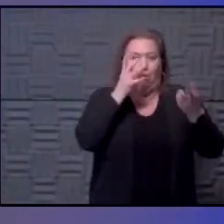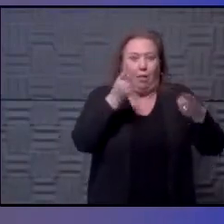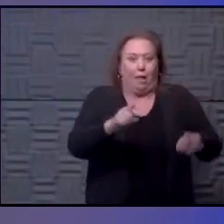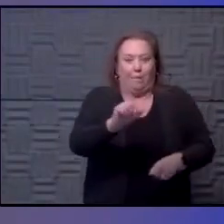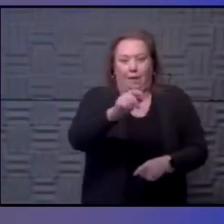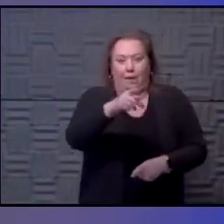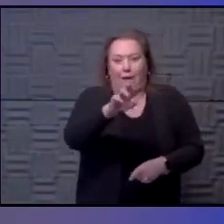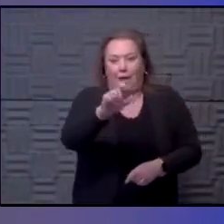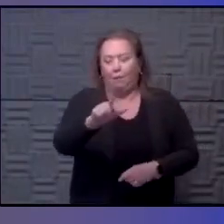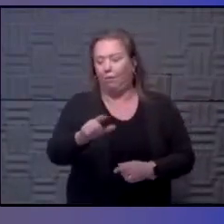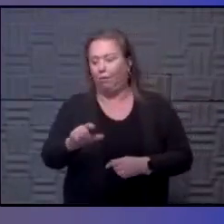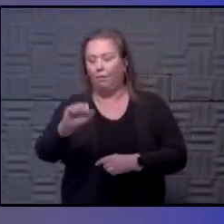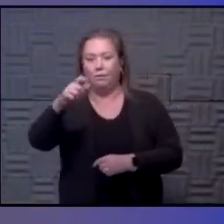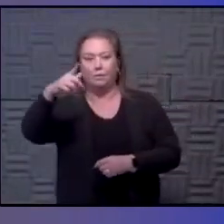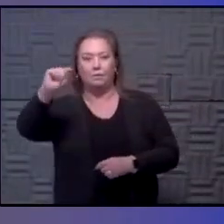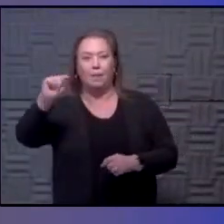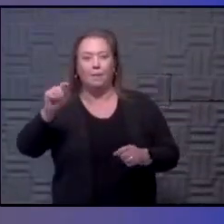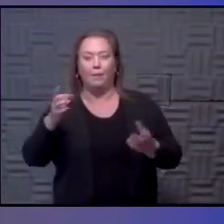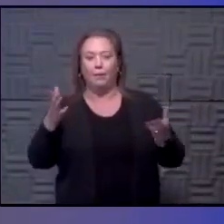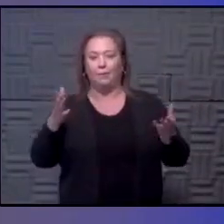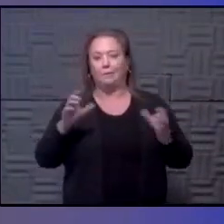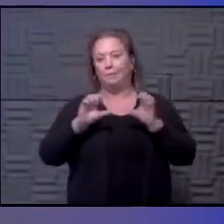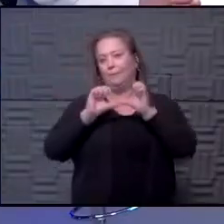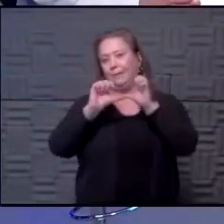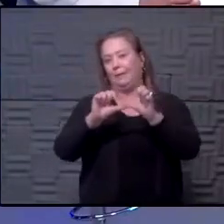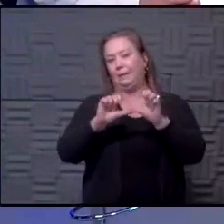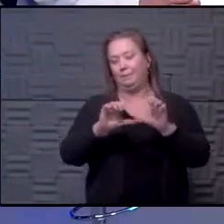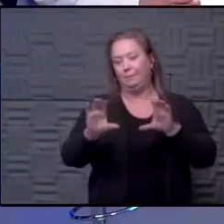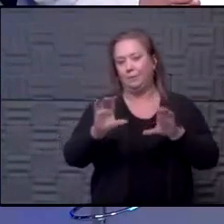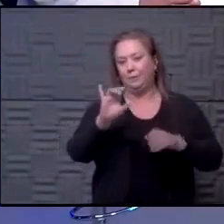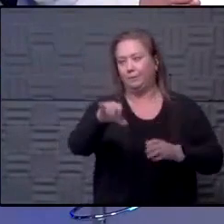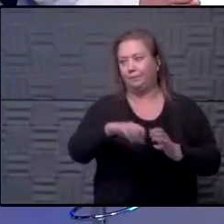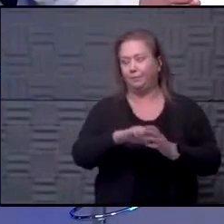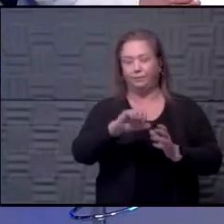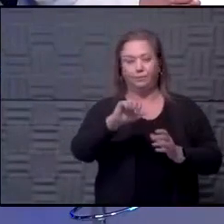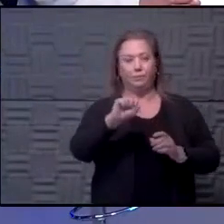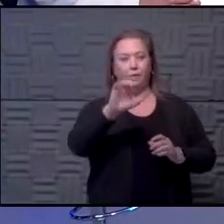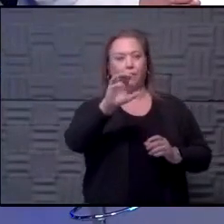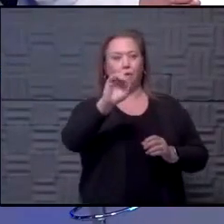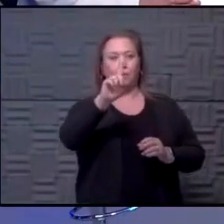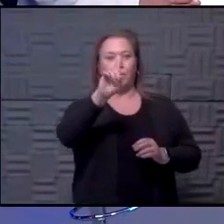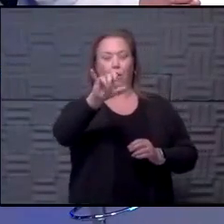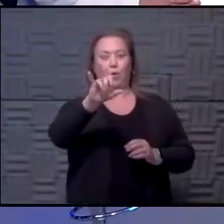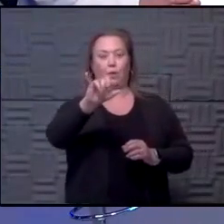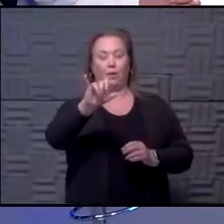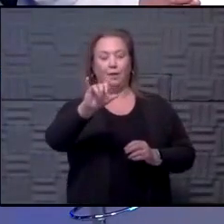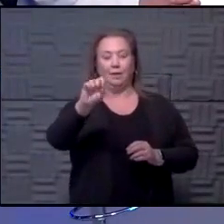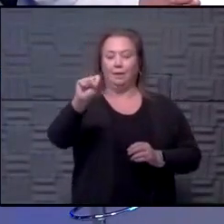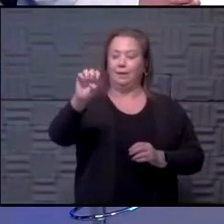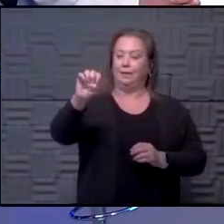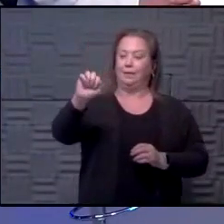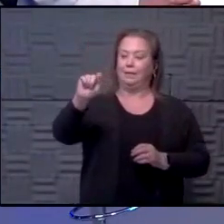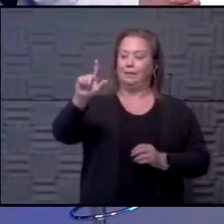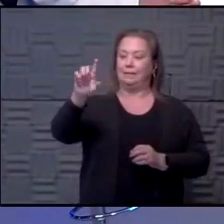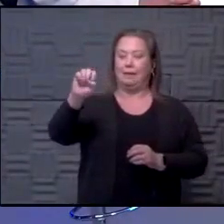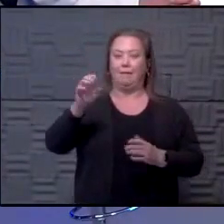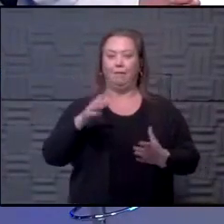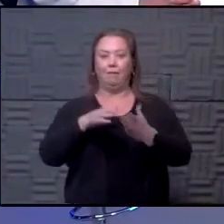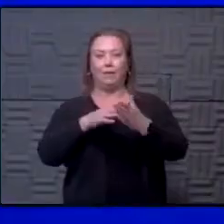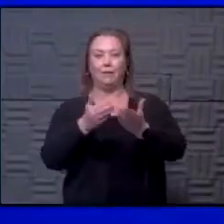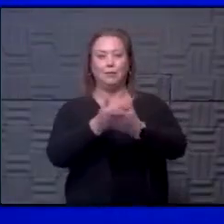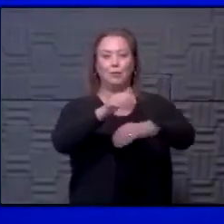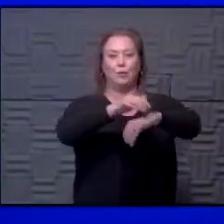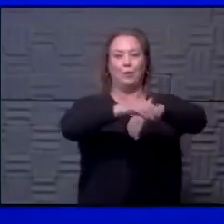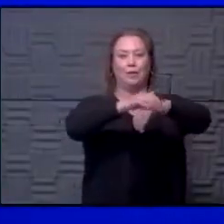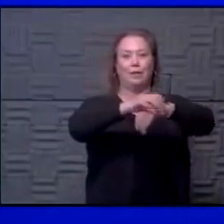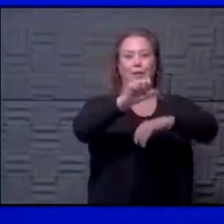April or in September, so we just have to keep the course. Cody, I got my sports example. Here it is. Seattle Seahawks against the New England Patriots